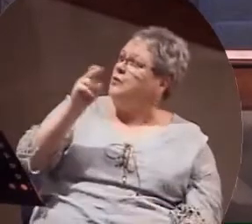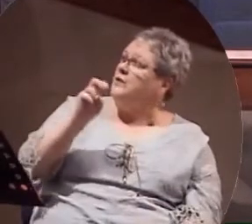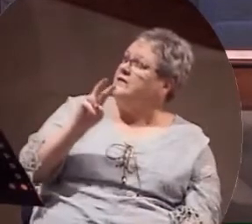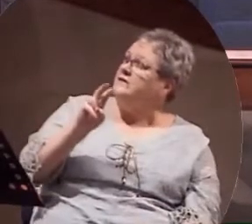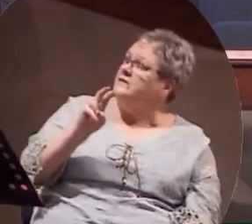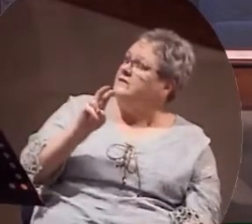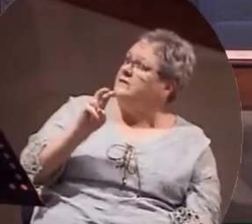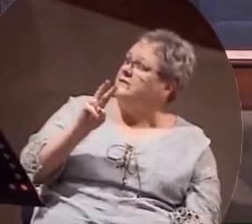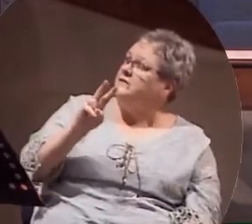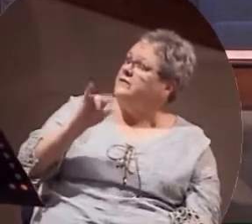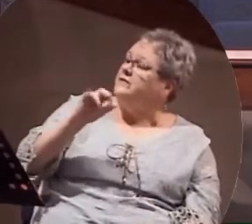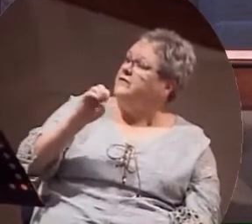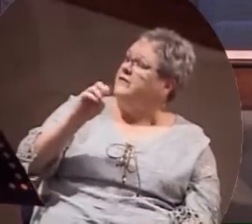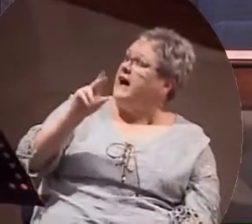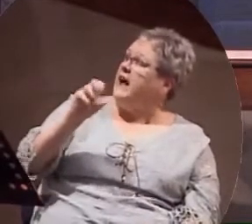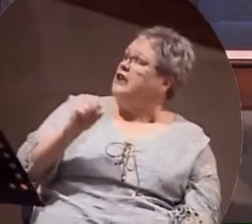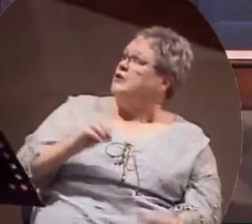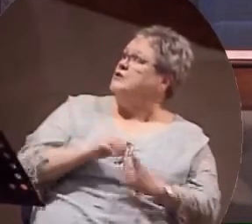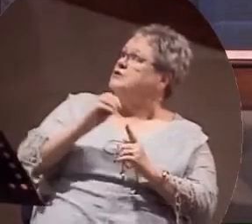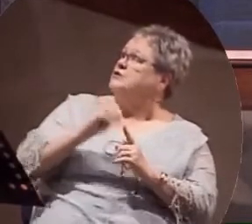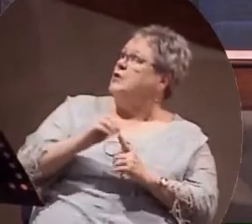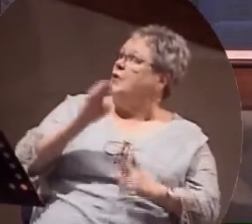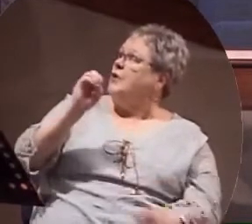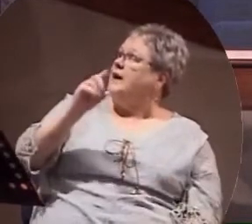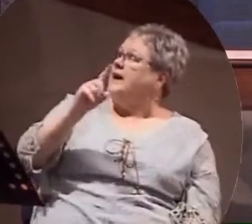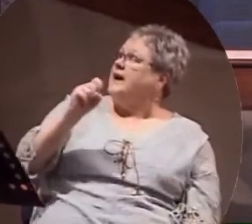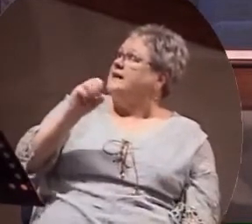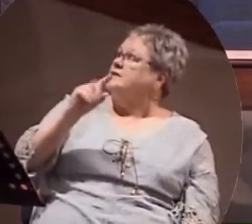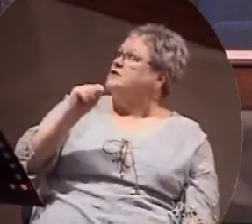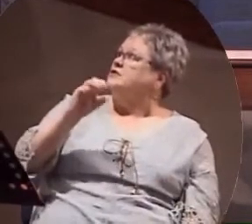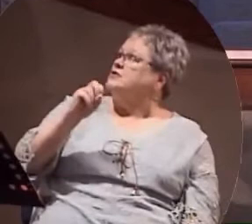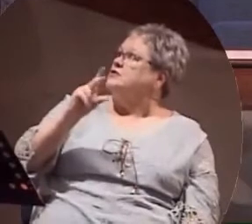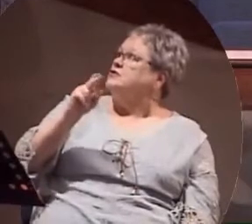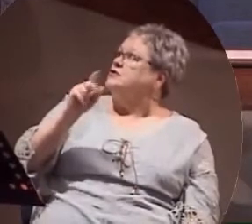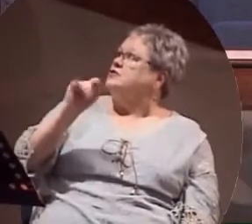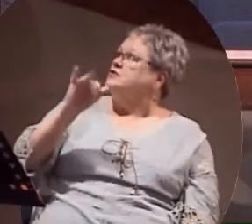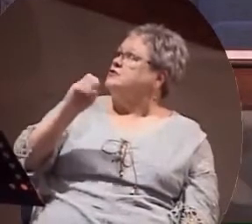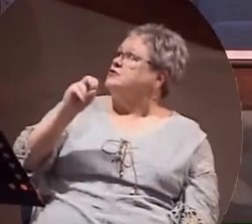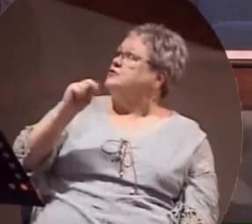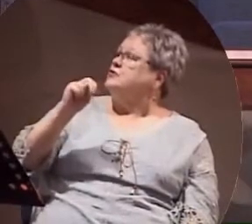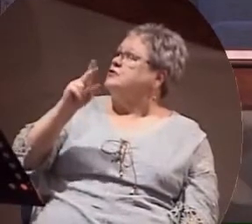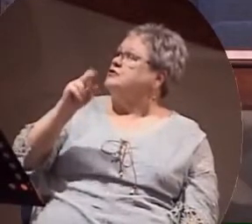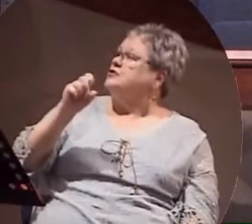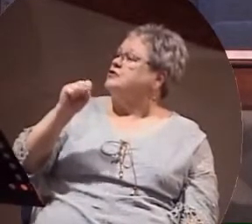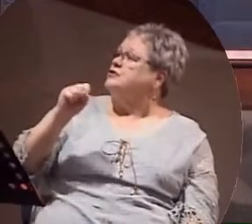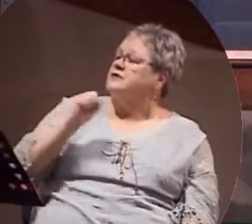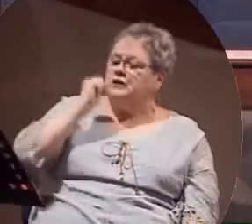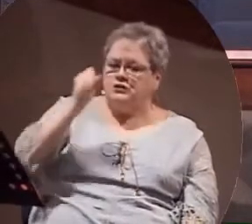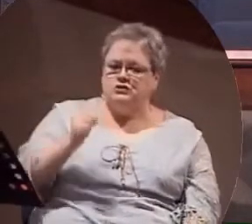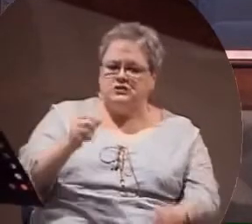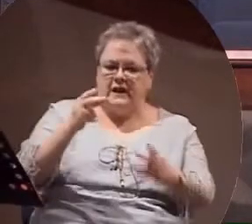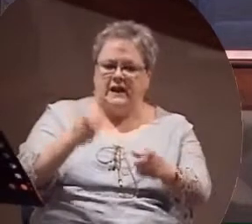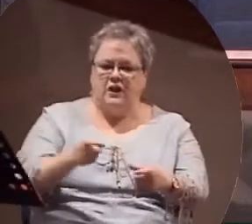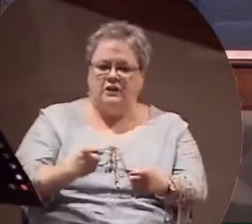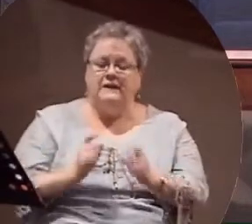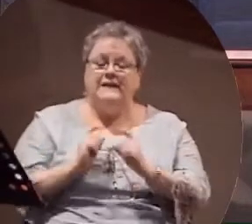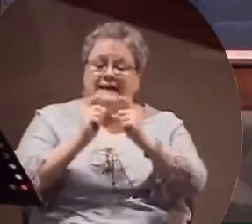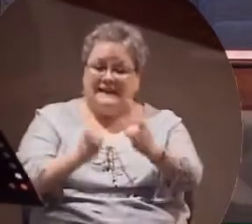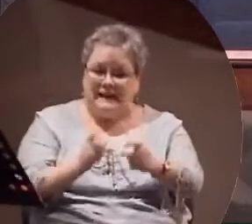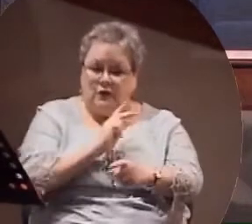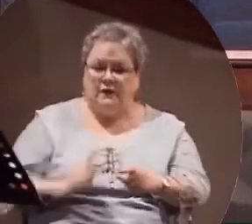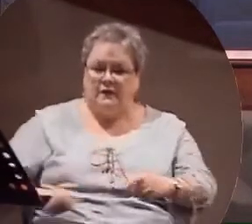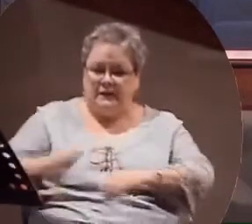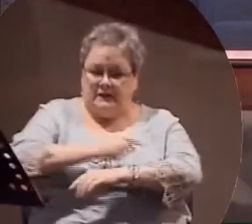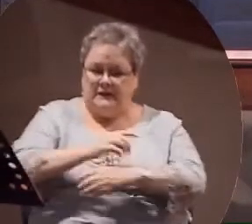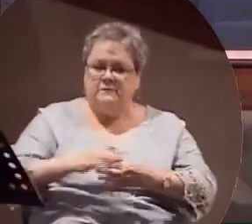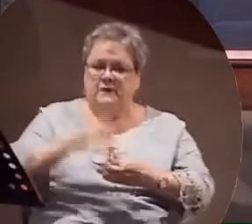nor extortioners shall inherit the kingdom of God." And then the very next verse he says this, "And such